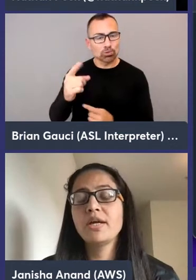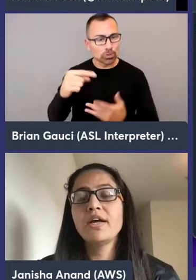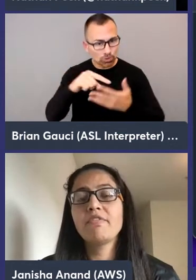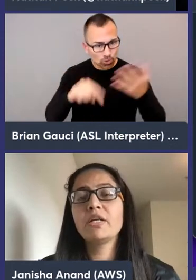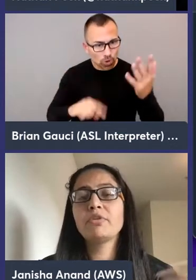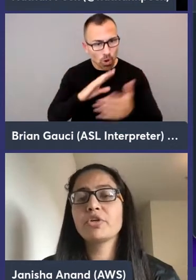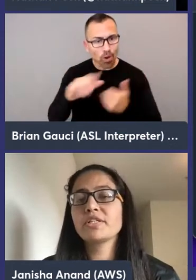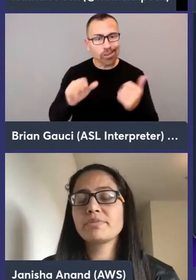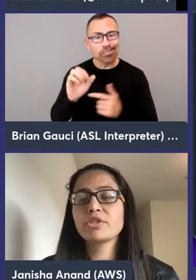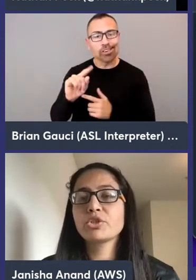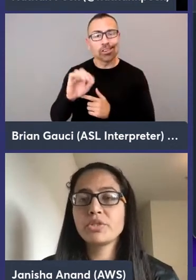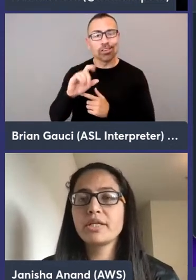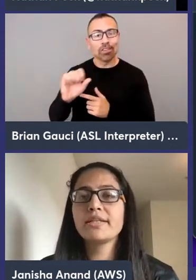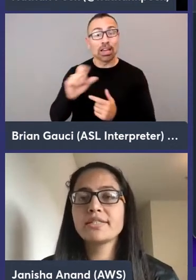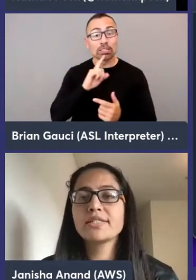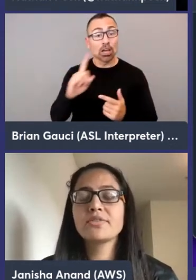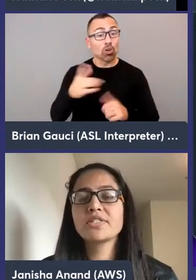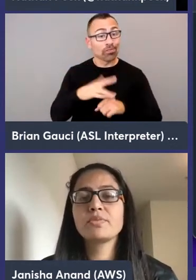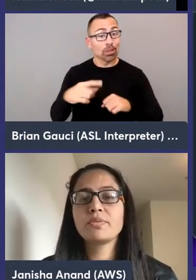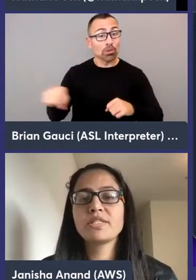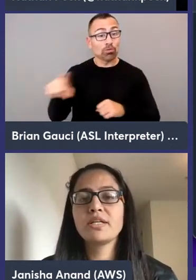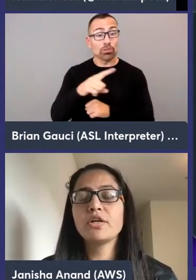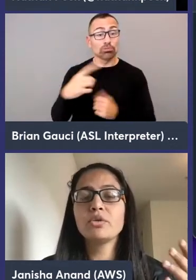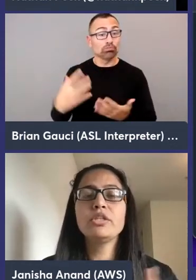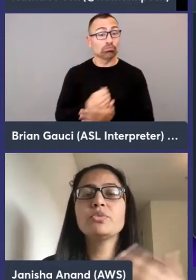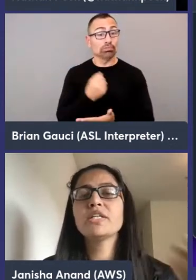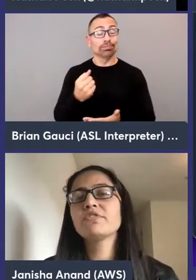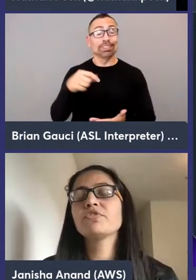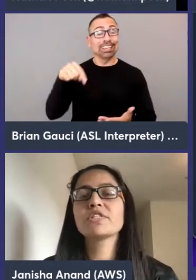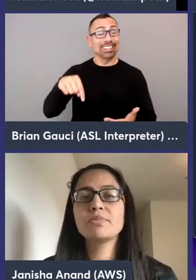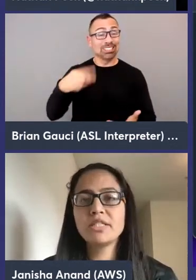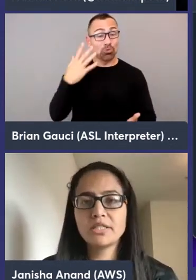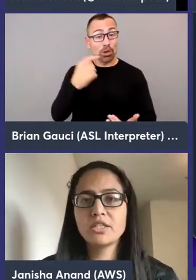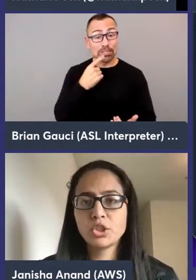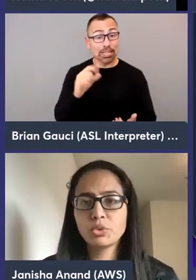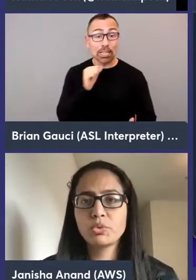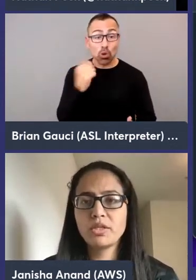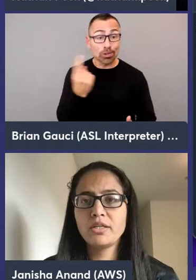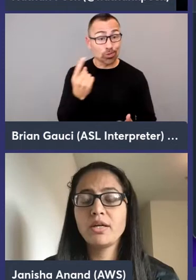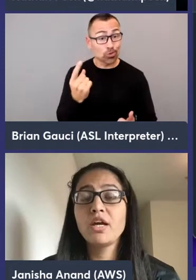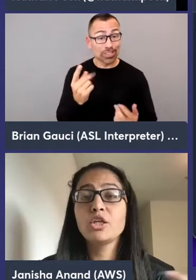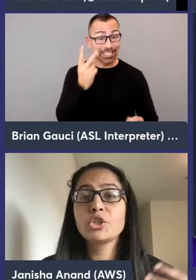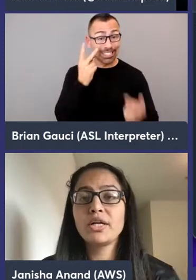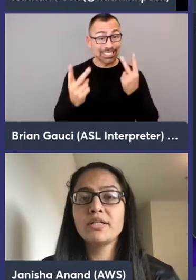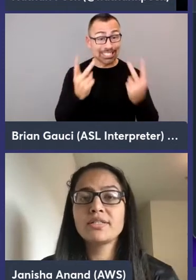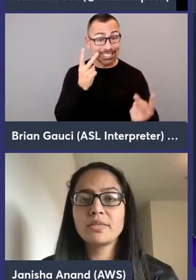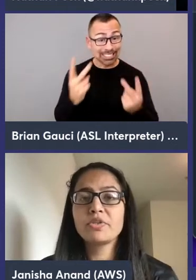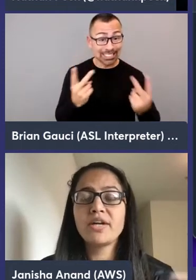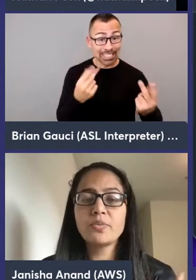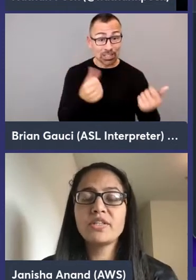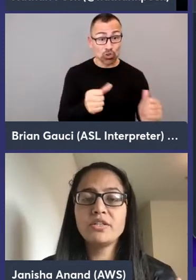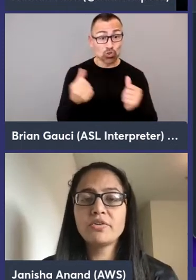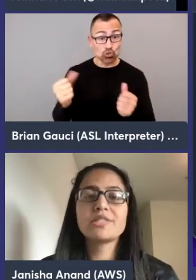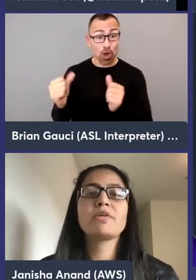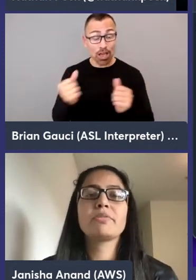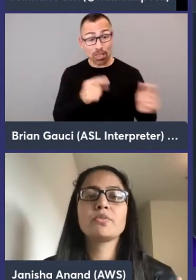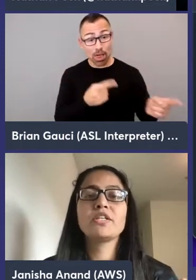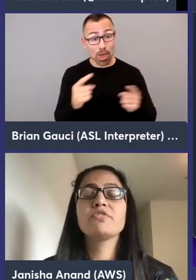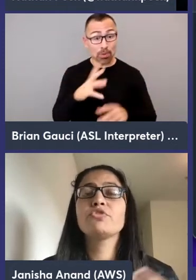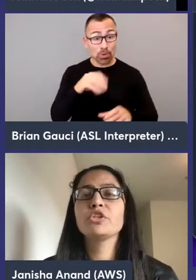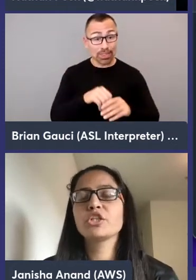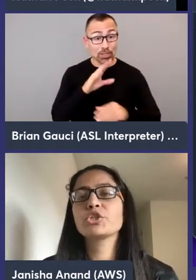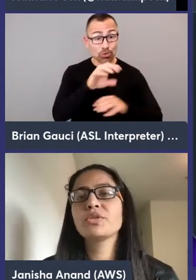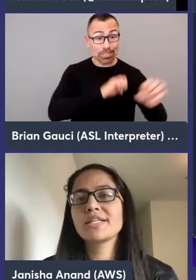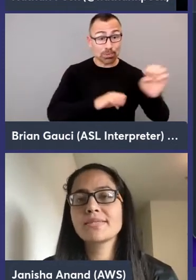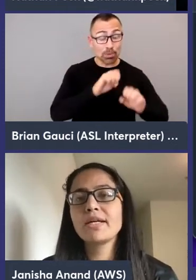is available for customers to take. And this is the reason why we say not only do we give you visibility into the trials that we ran within your experiment, we give